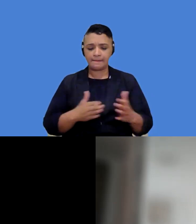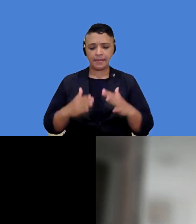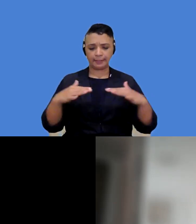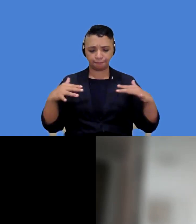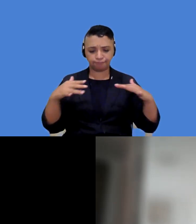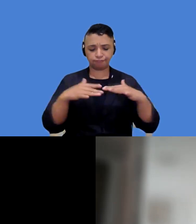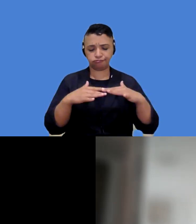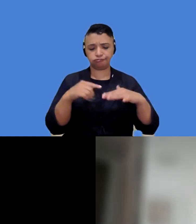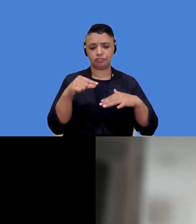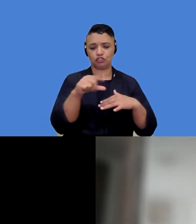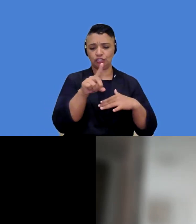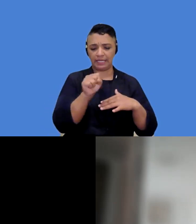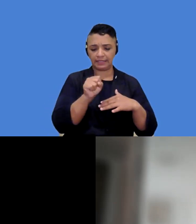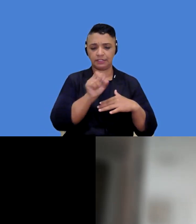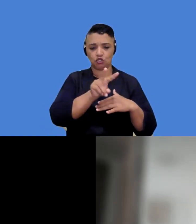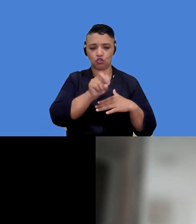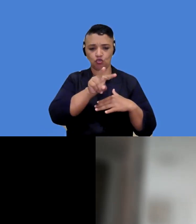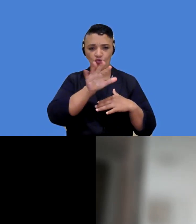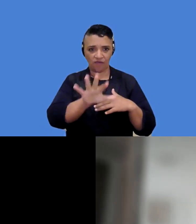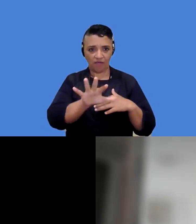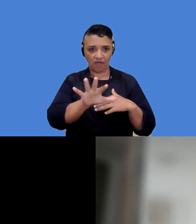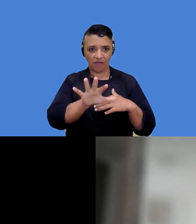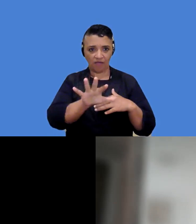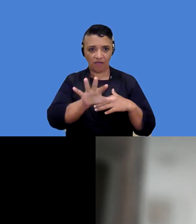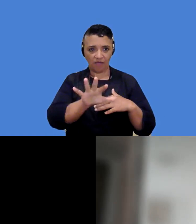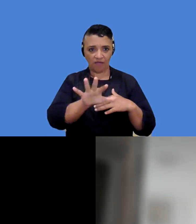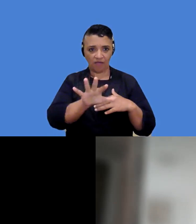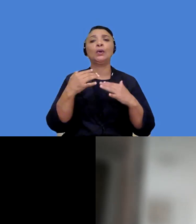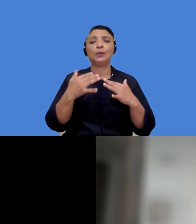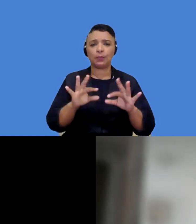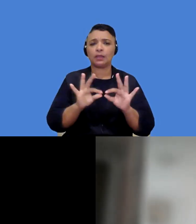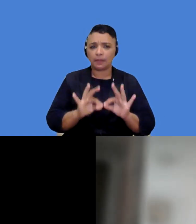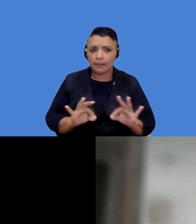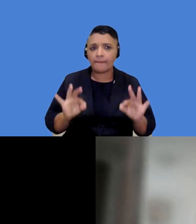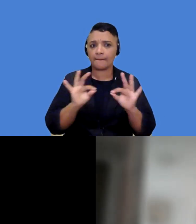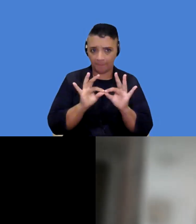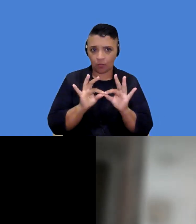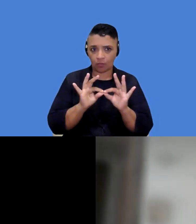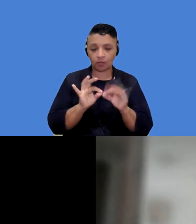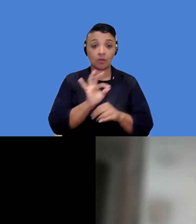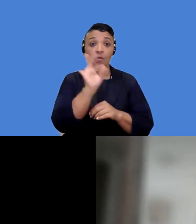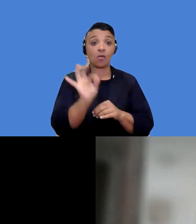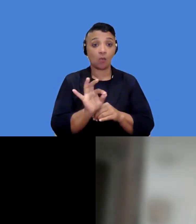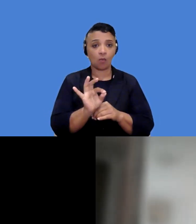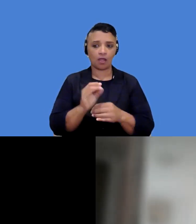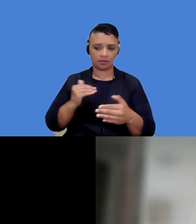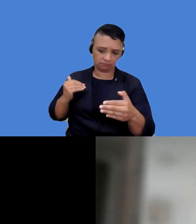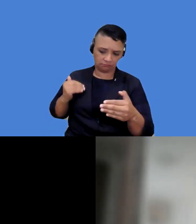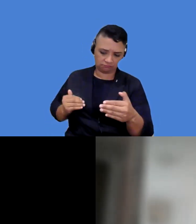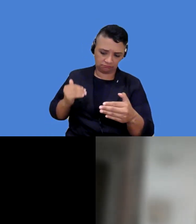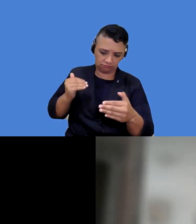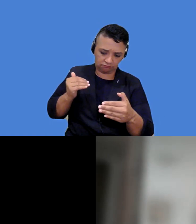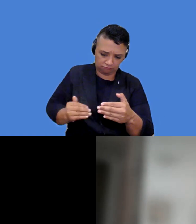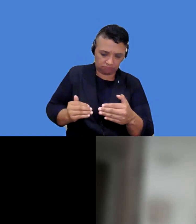specifically important in relation to past cycles of the Global